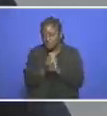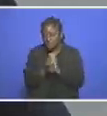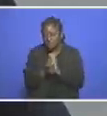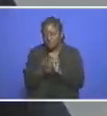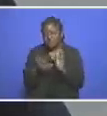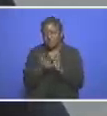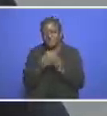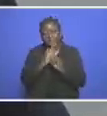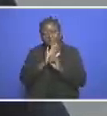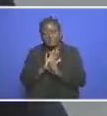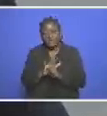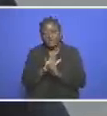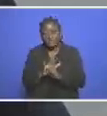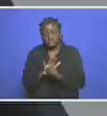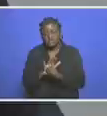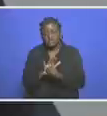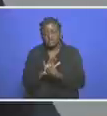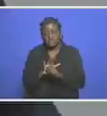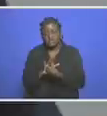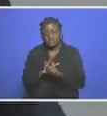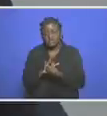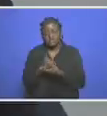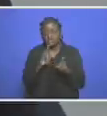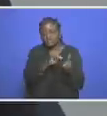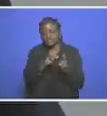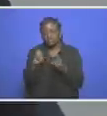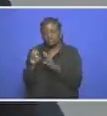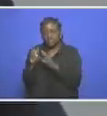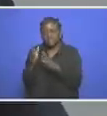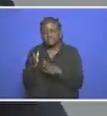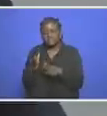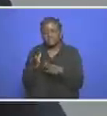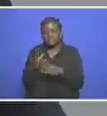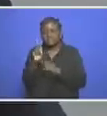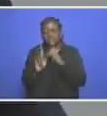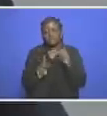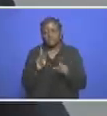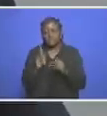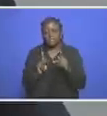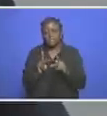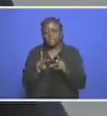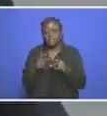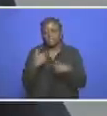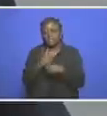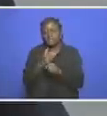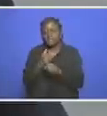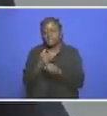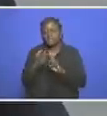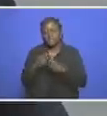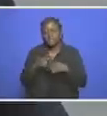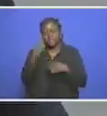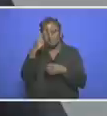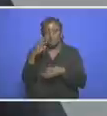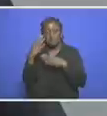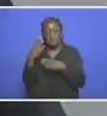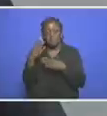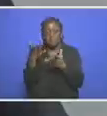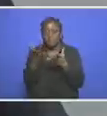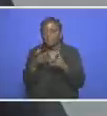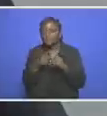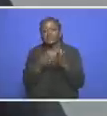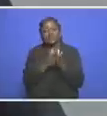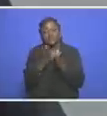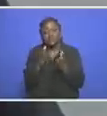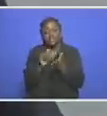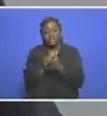Cuba, causes issues for the Bahamas. So we would rather avoid that. And the situation is so financially critical in Cuba now,